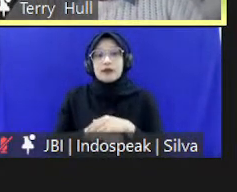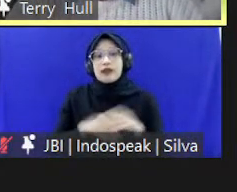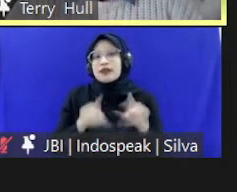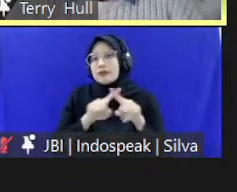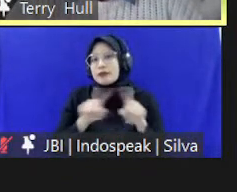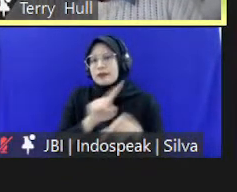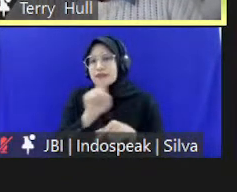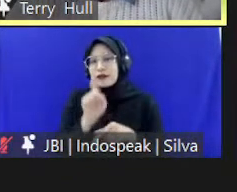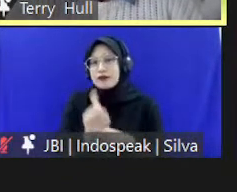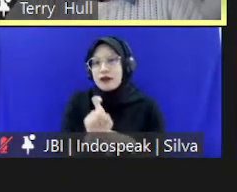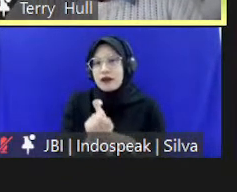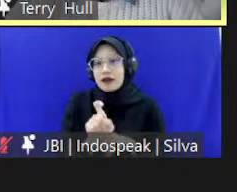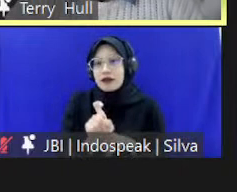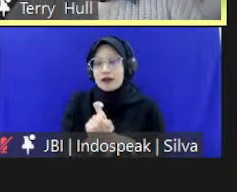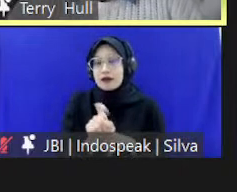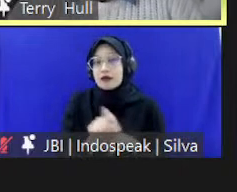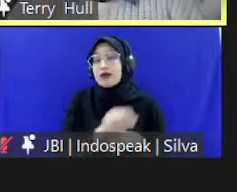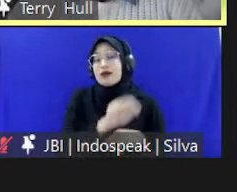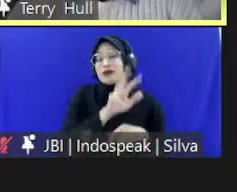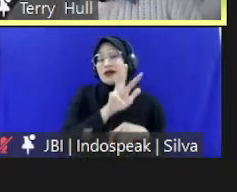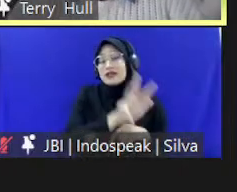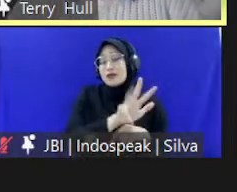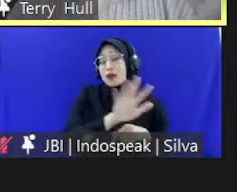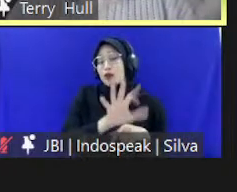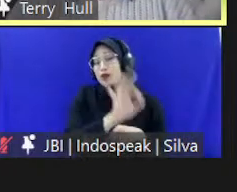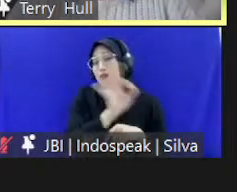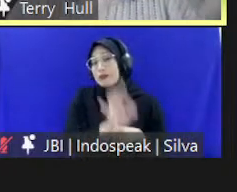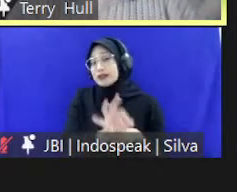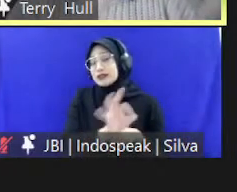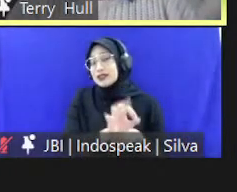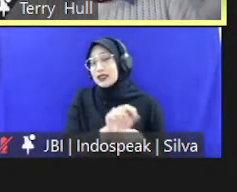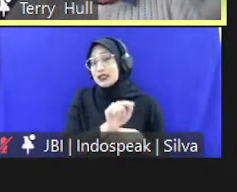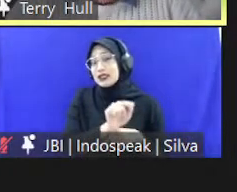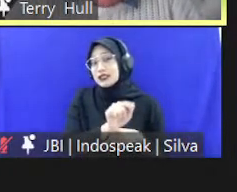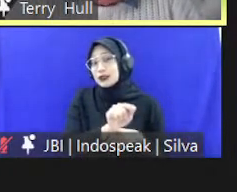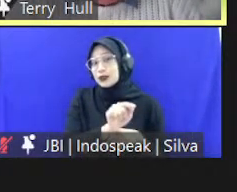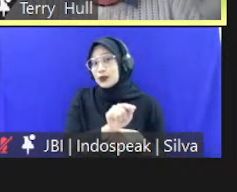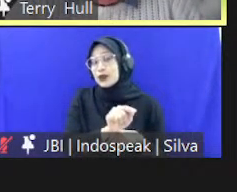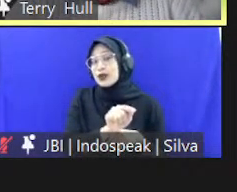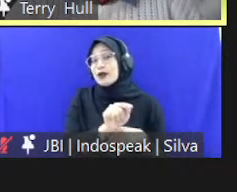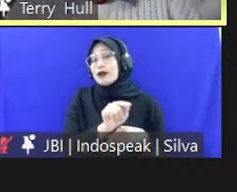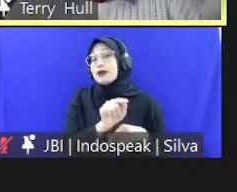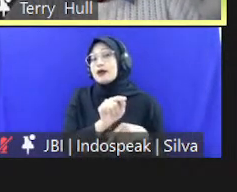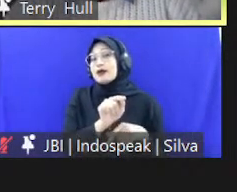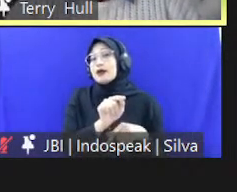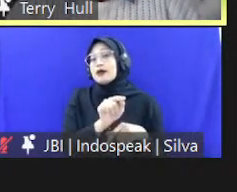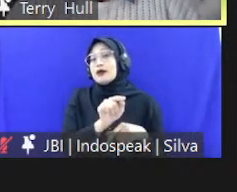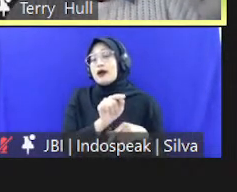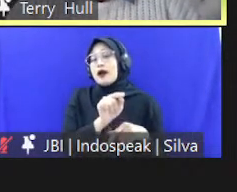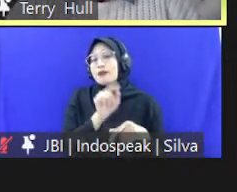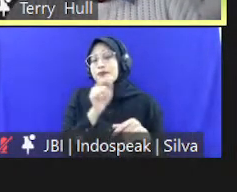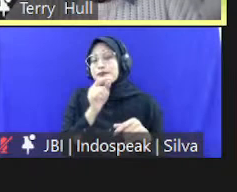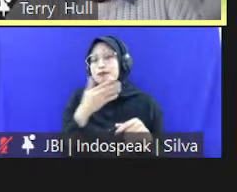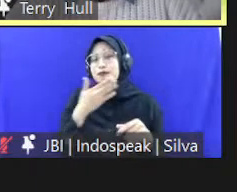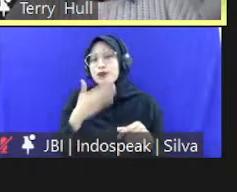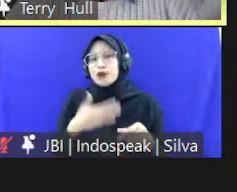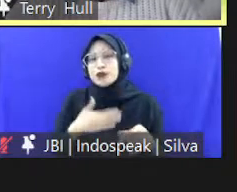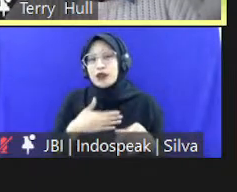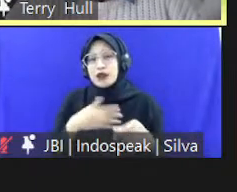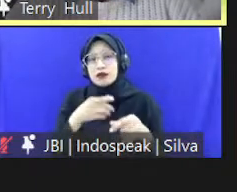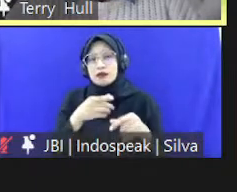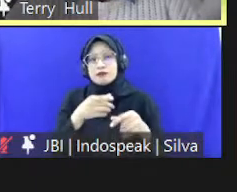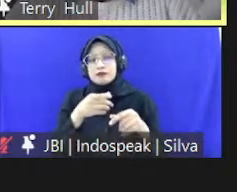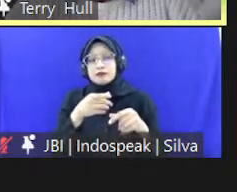is whether that 95% has the correct denominator, because